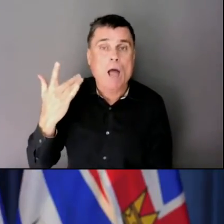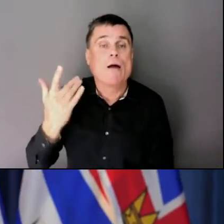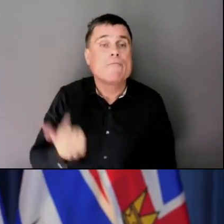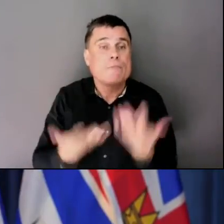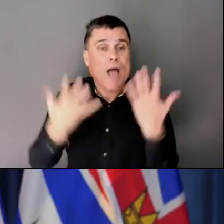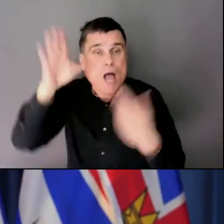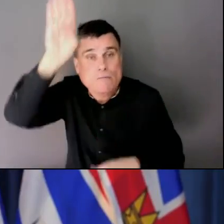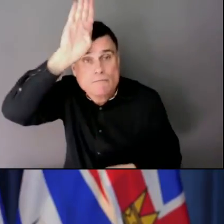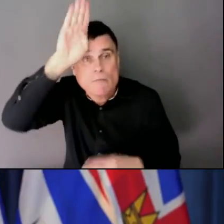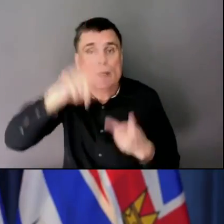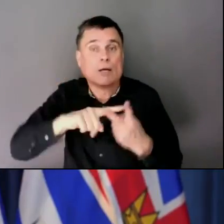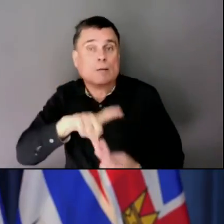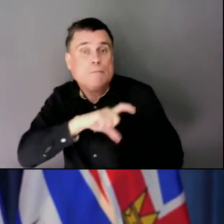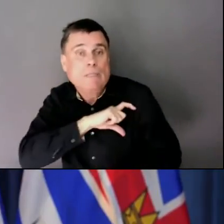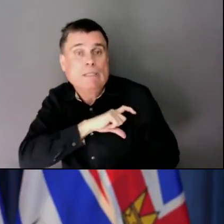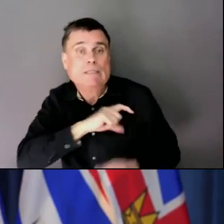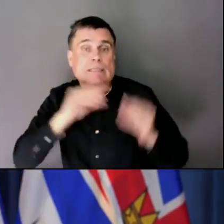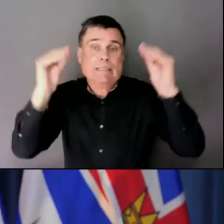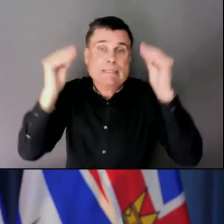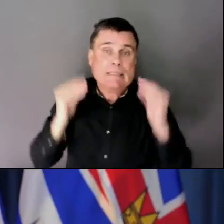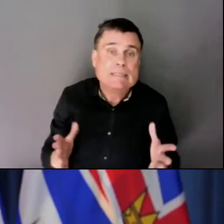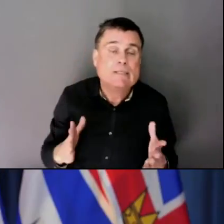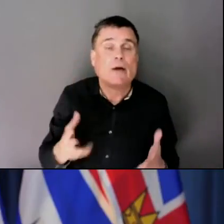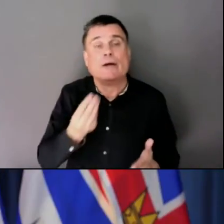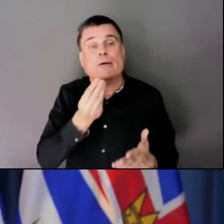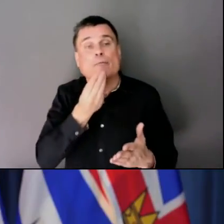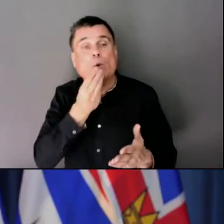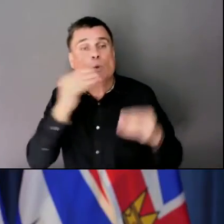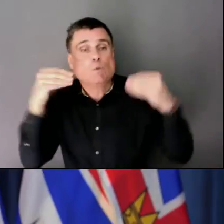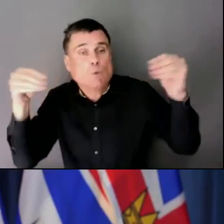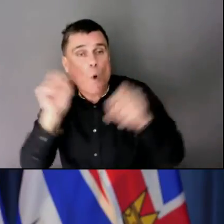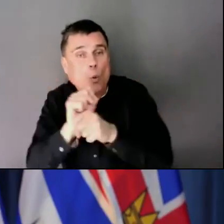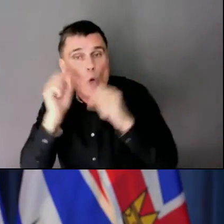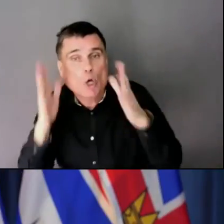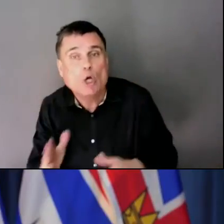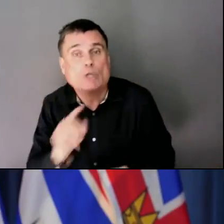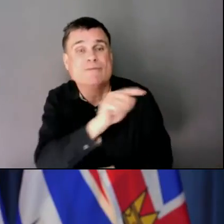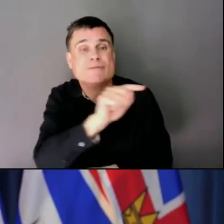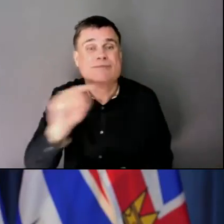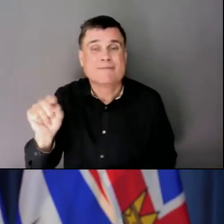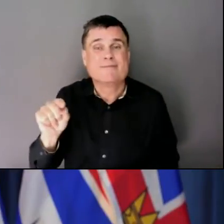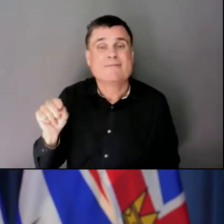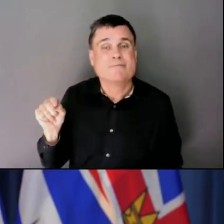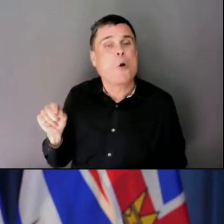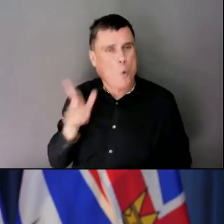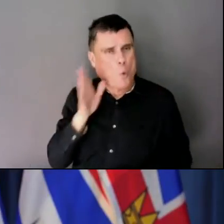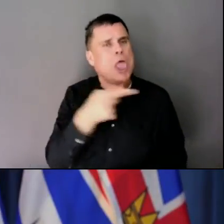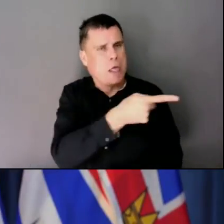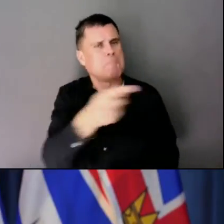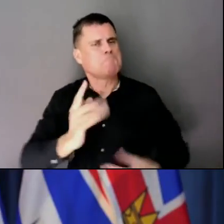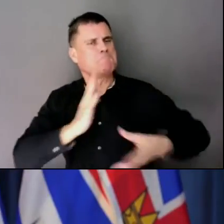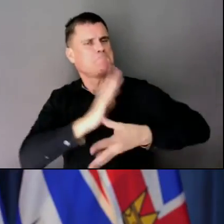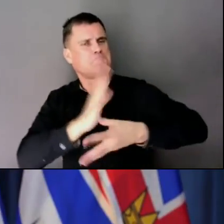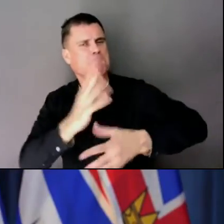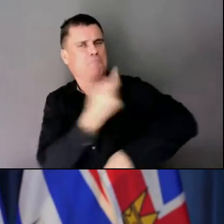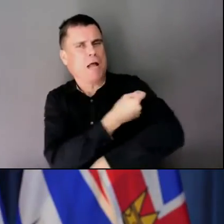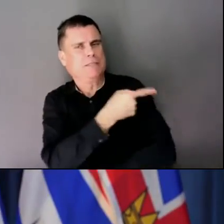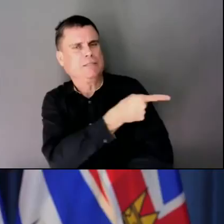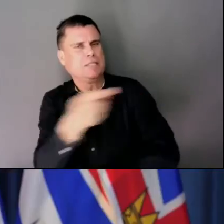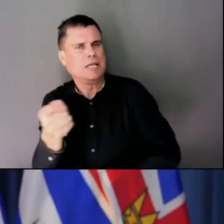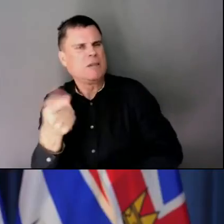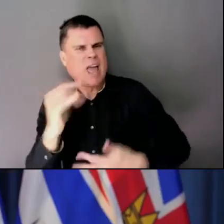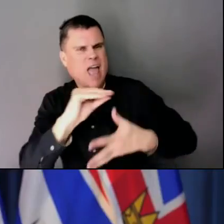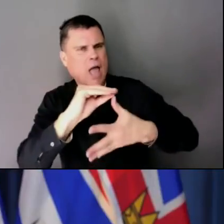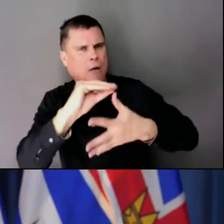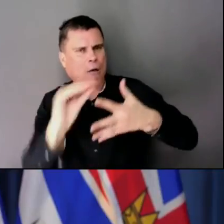teachers, grocery store clerks that were originally mentioned as being in a higher priority group. What do you say to those groups around